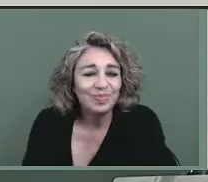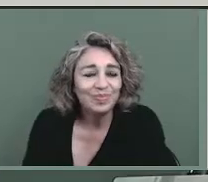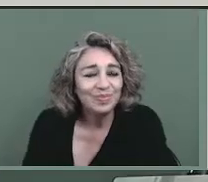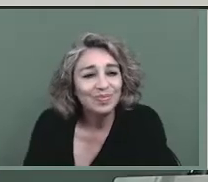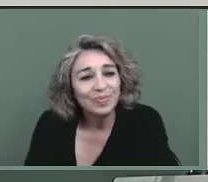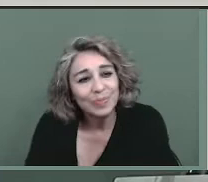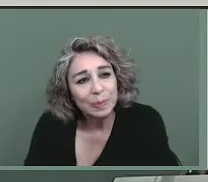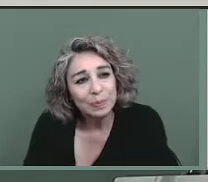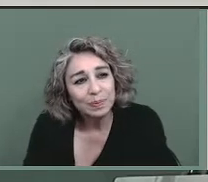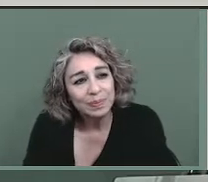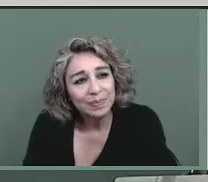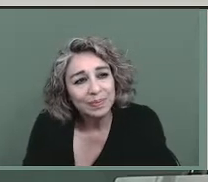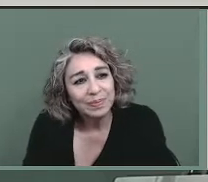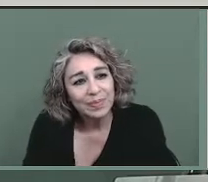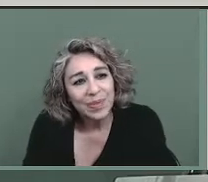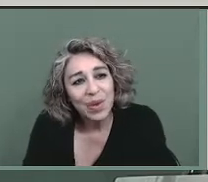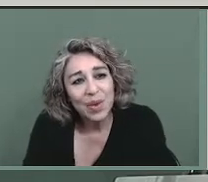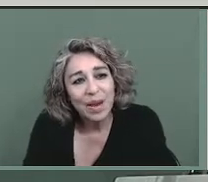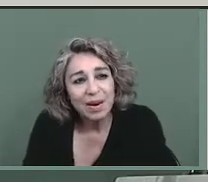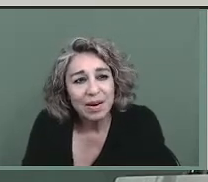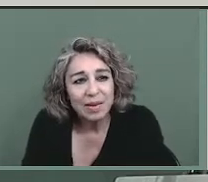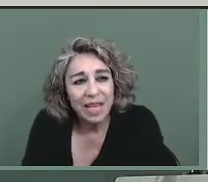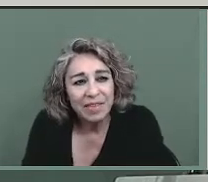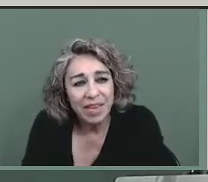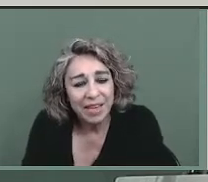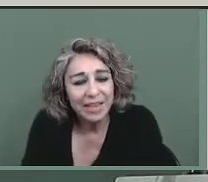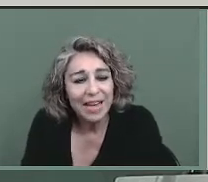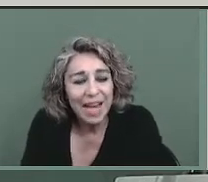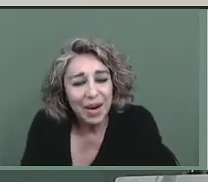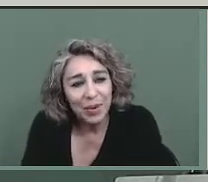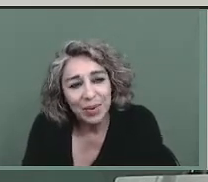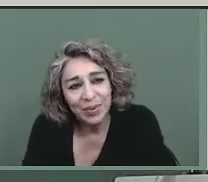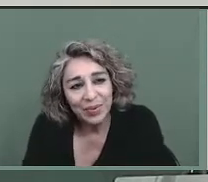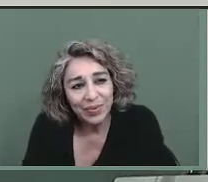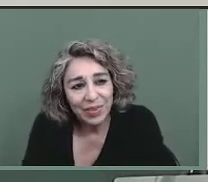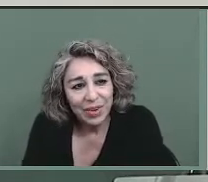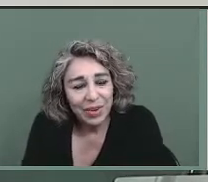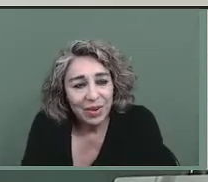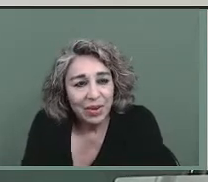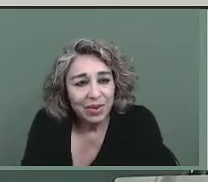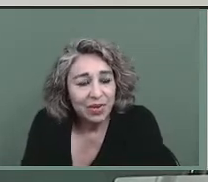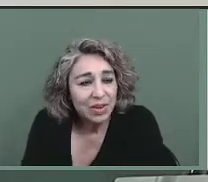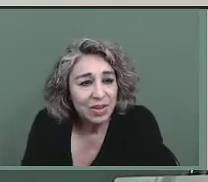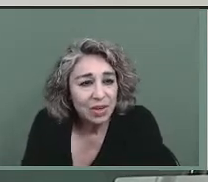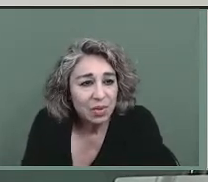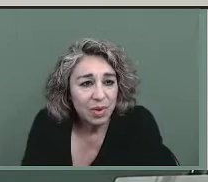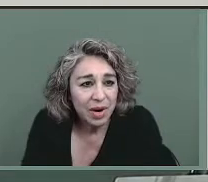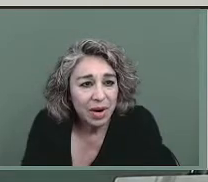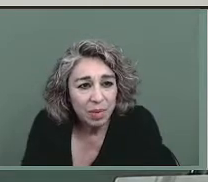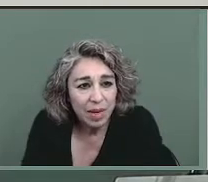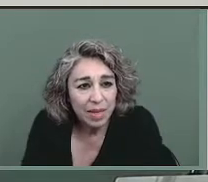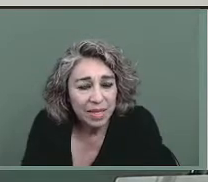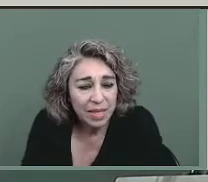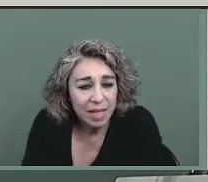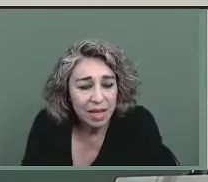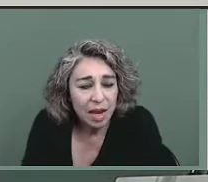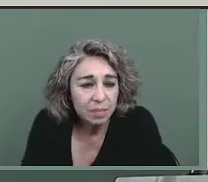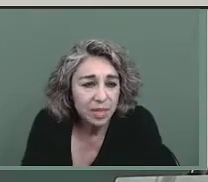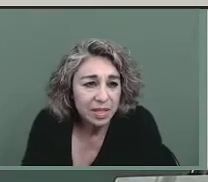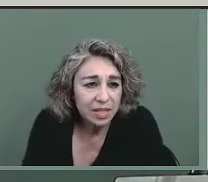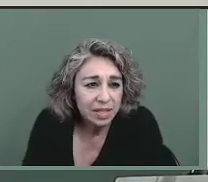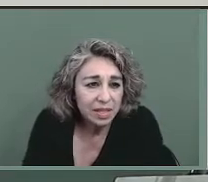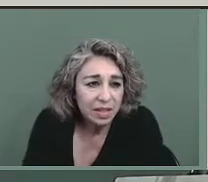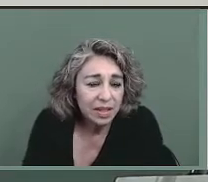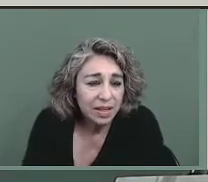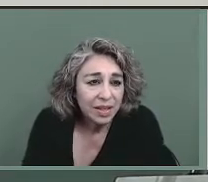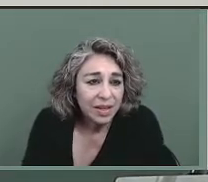We are saving now. There's no more airplanes,